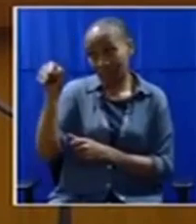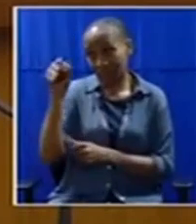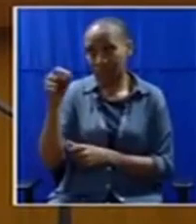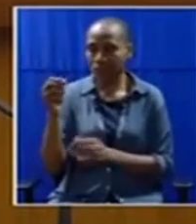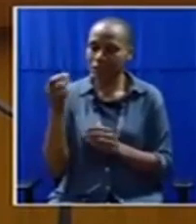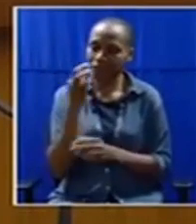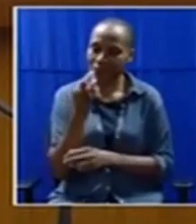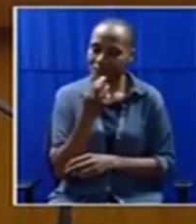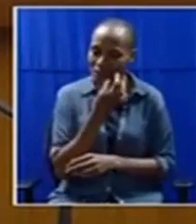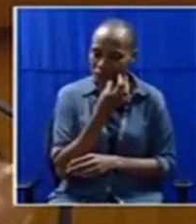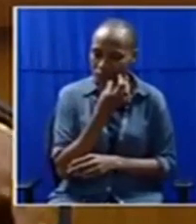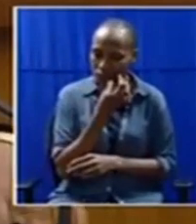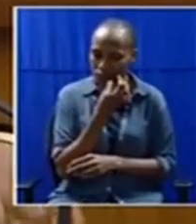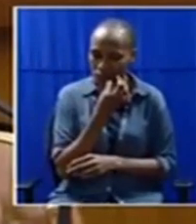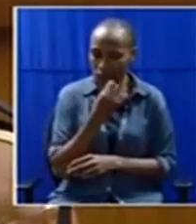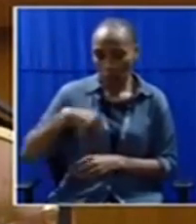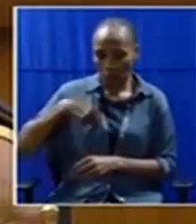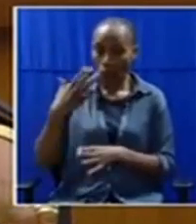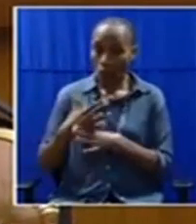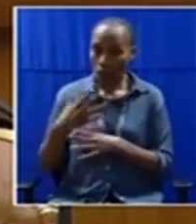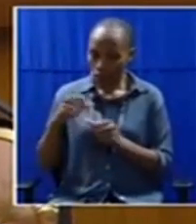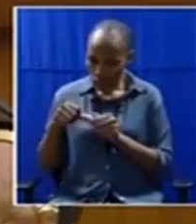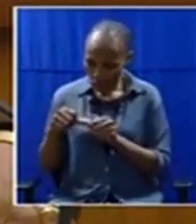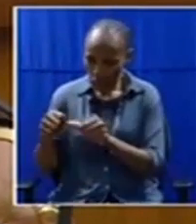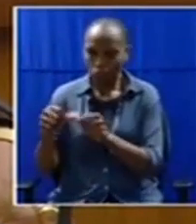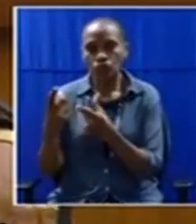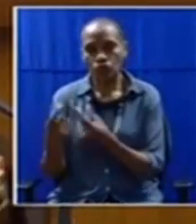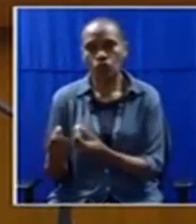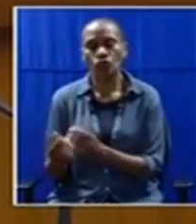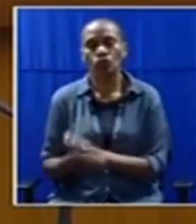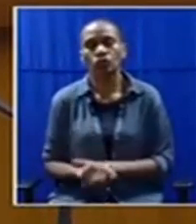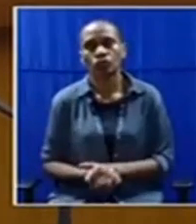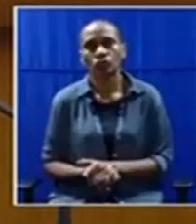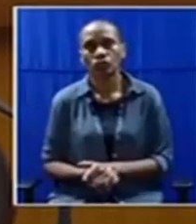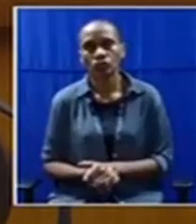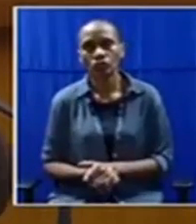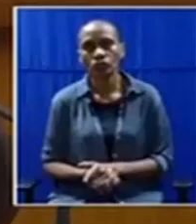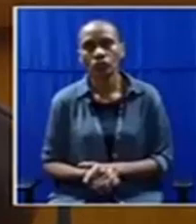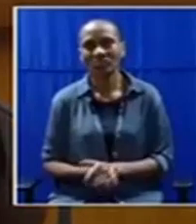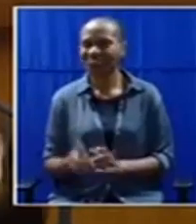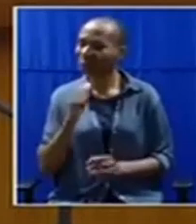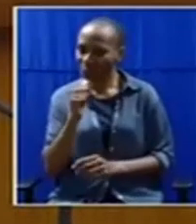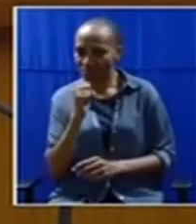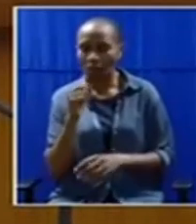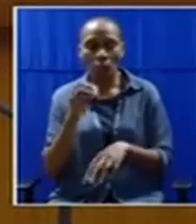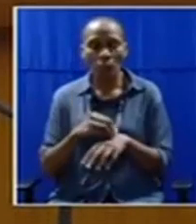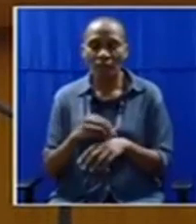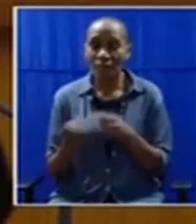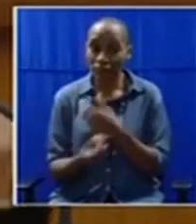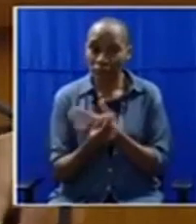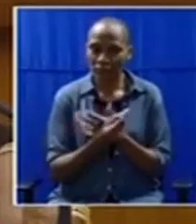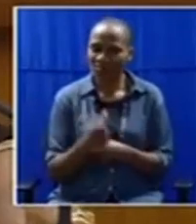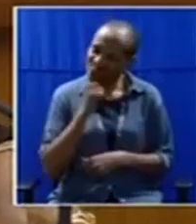honor kulesikhathi lesi abukene naso. So ngiyathemba ukuthi sitawuvisisa masichubeka.